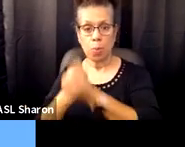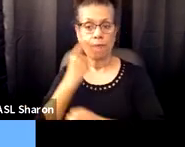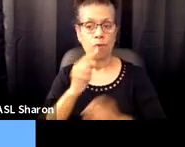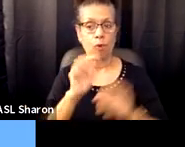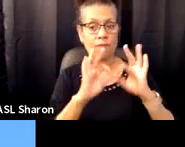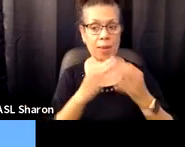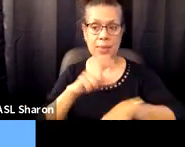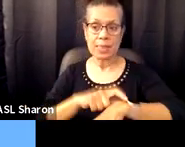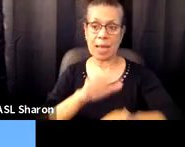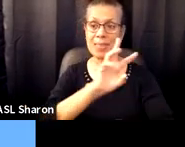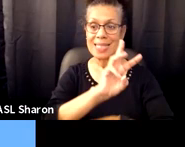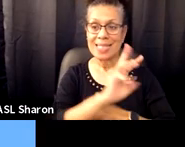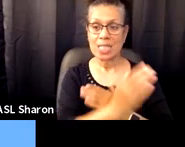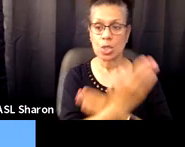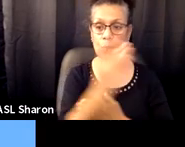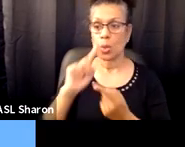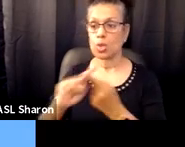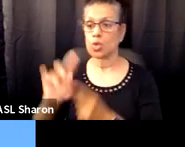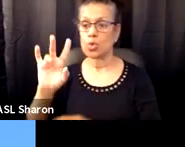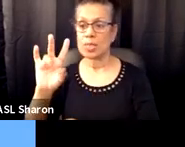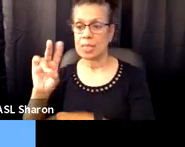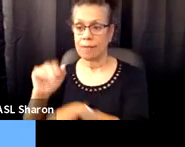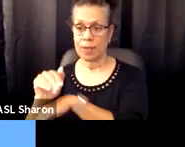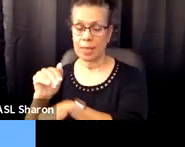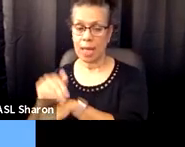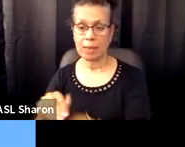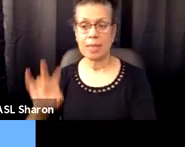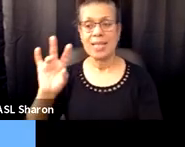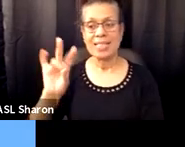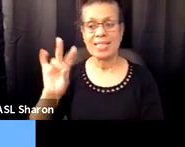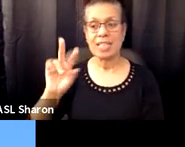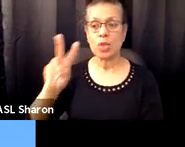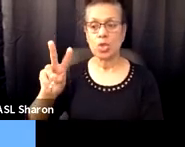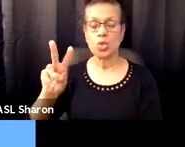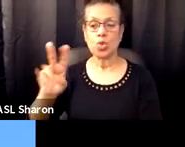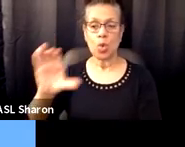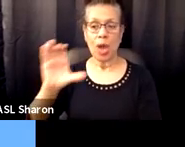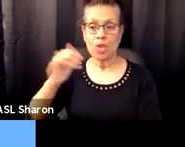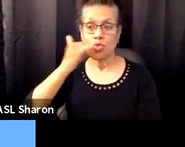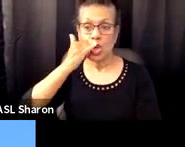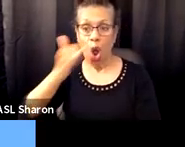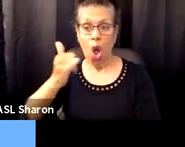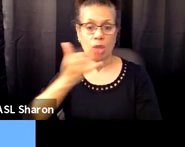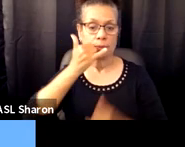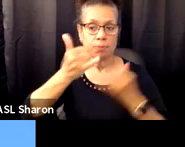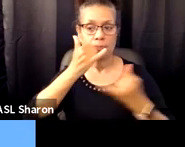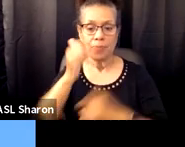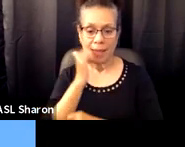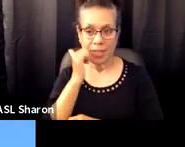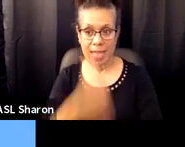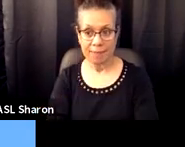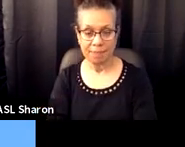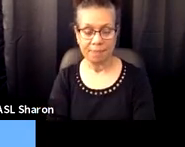a.m to 7 p.m daily with over 7 200 calls handled since the start of school as a